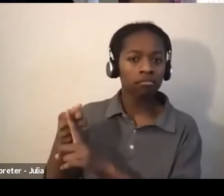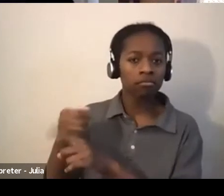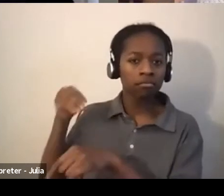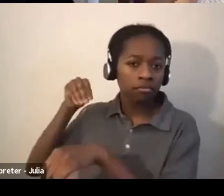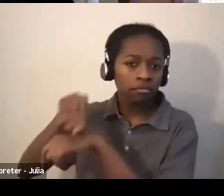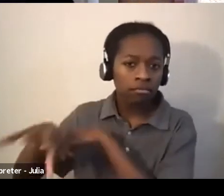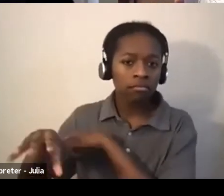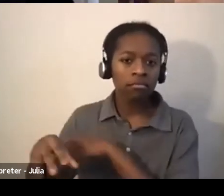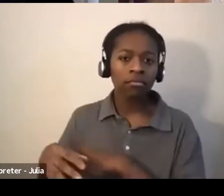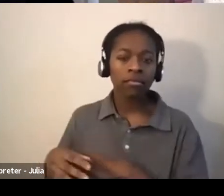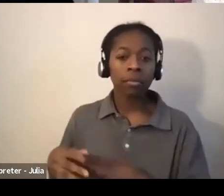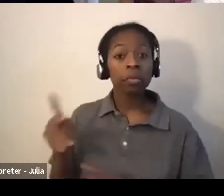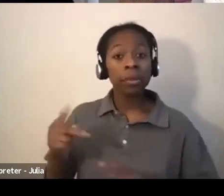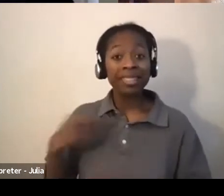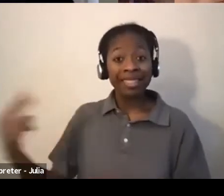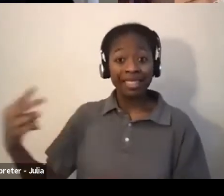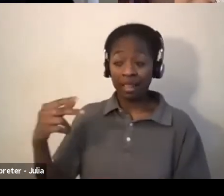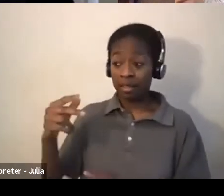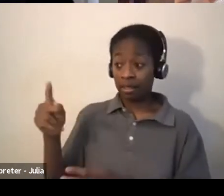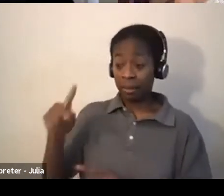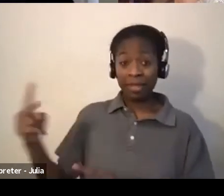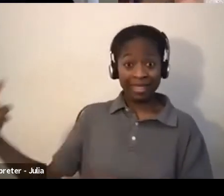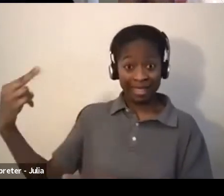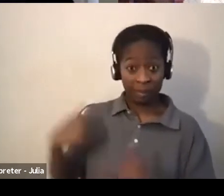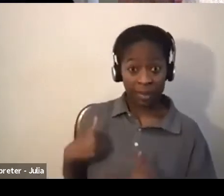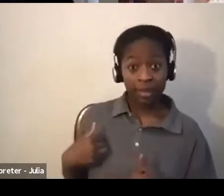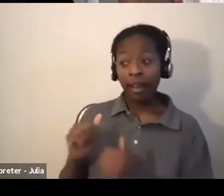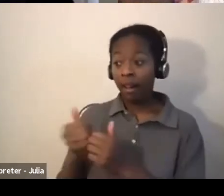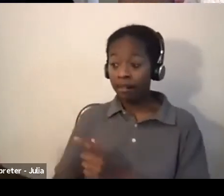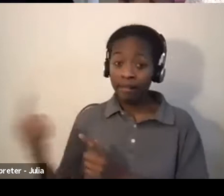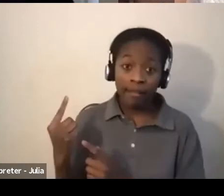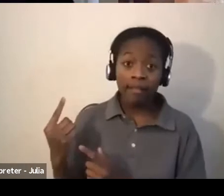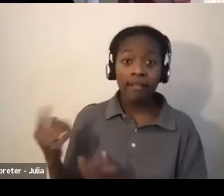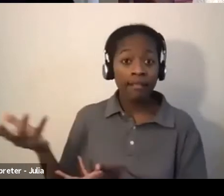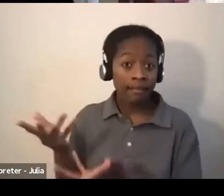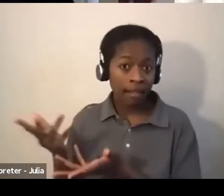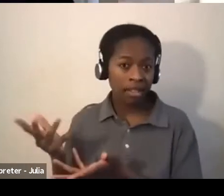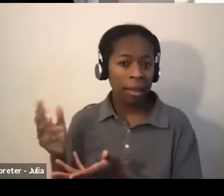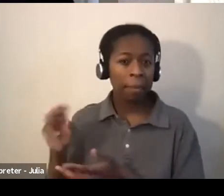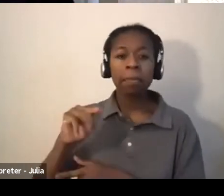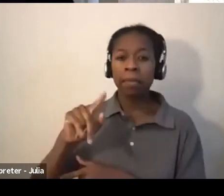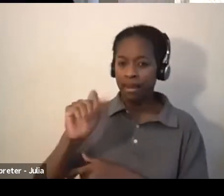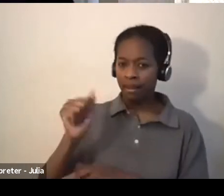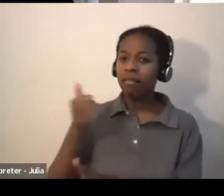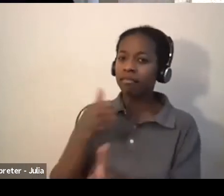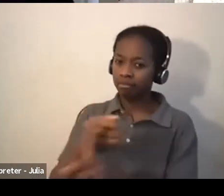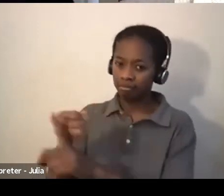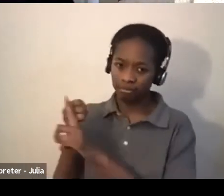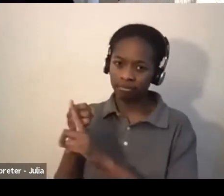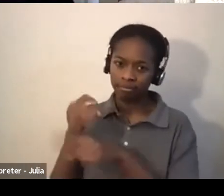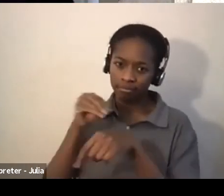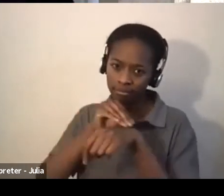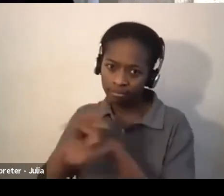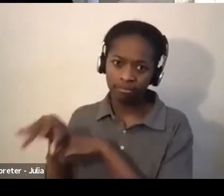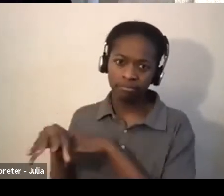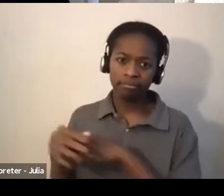how people see me, how they approach me, how they talk to me, how they interact. So I'll say, yeah, something that